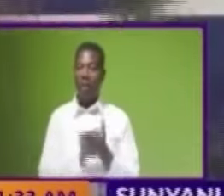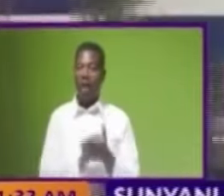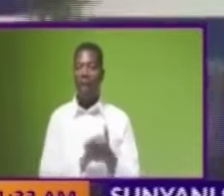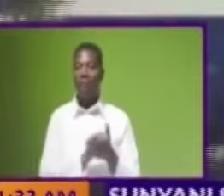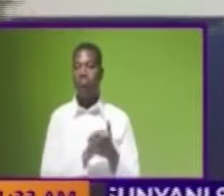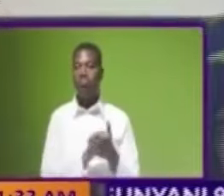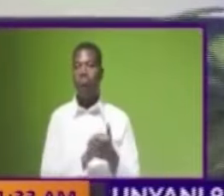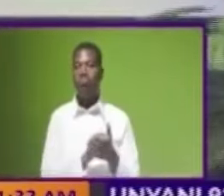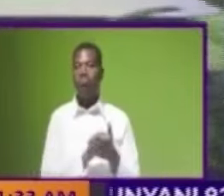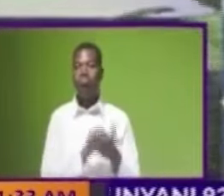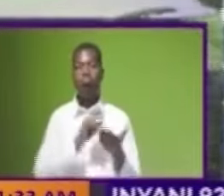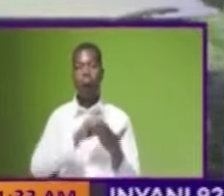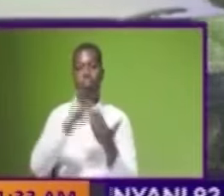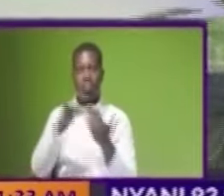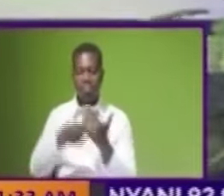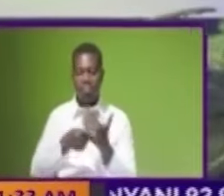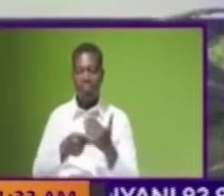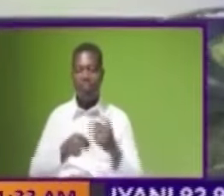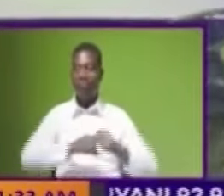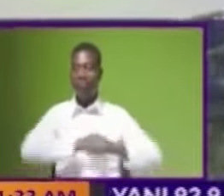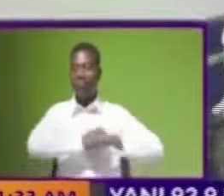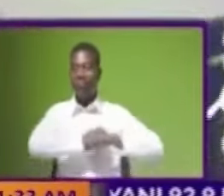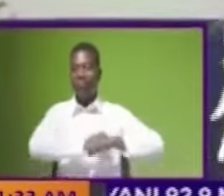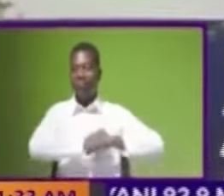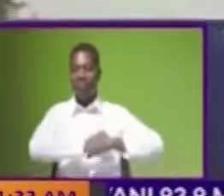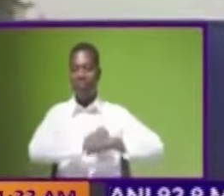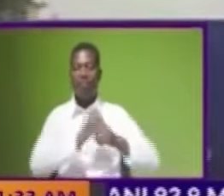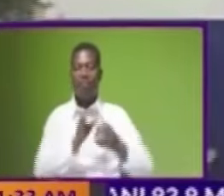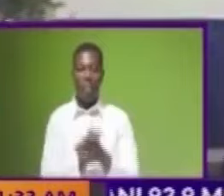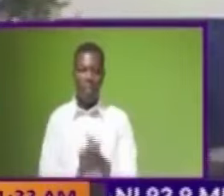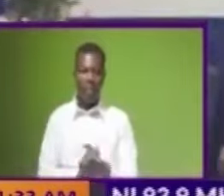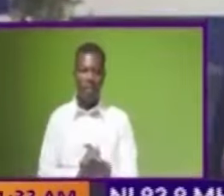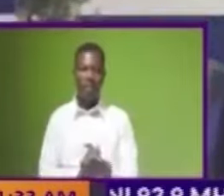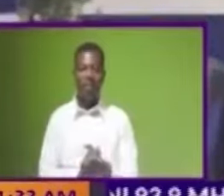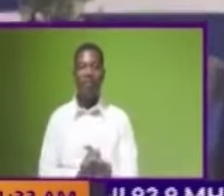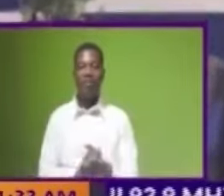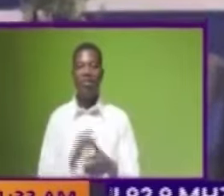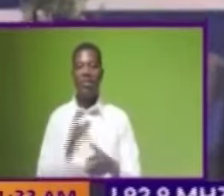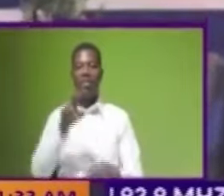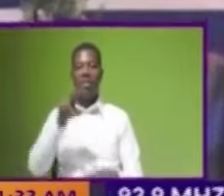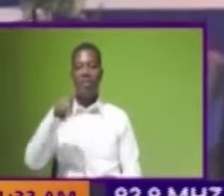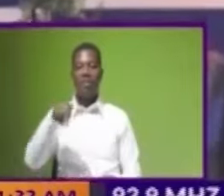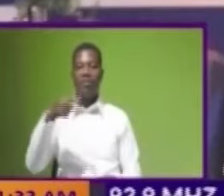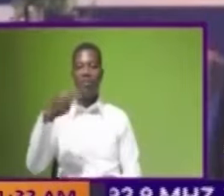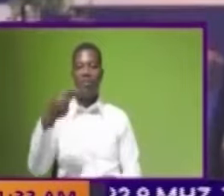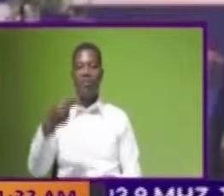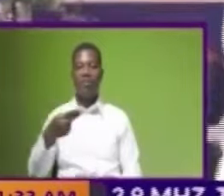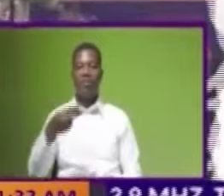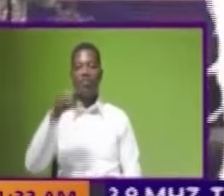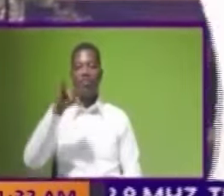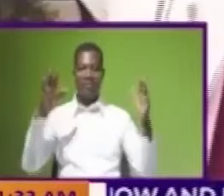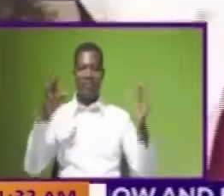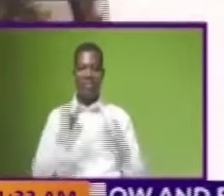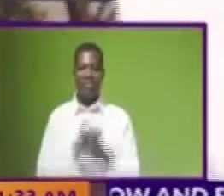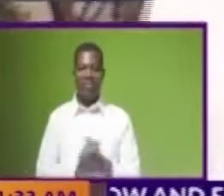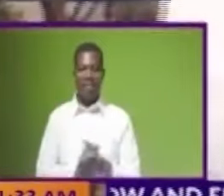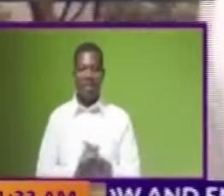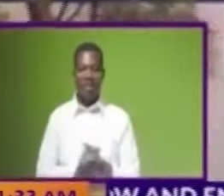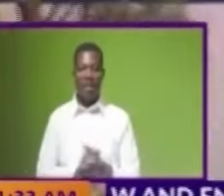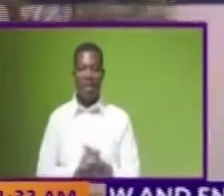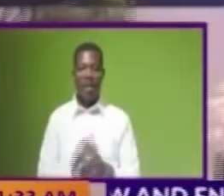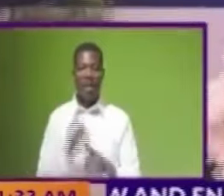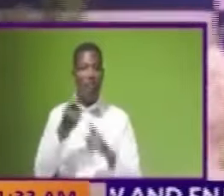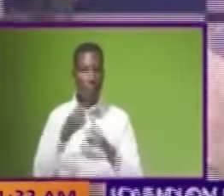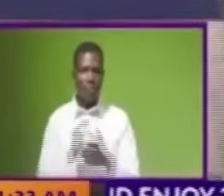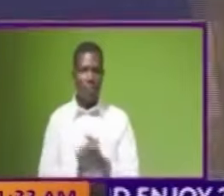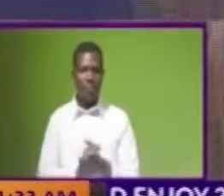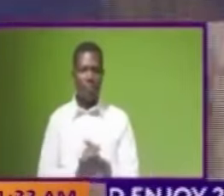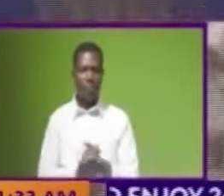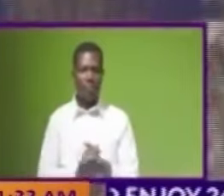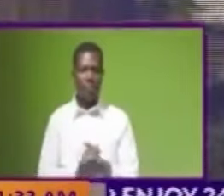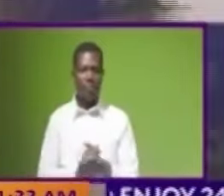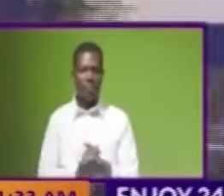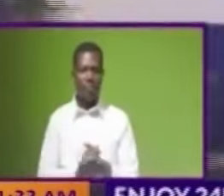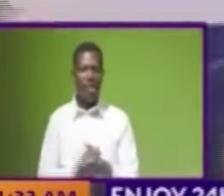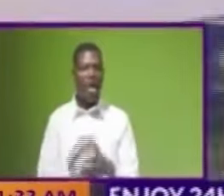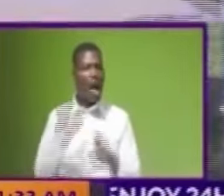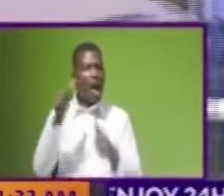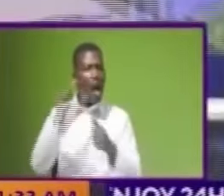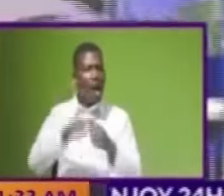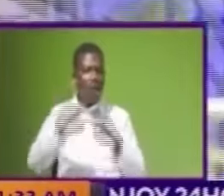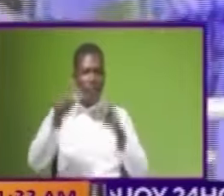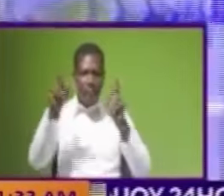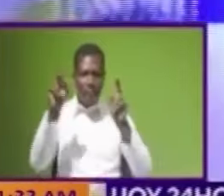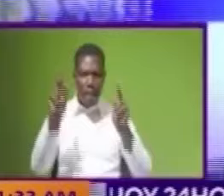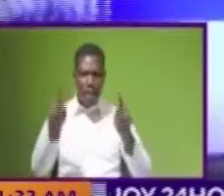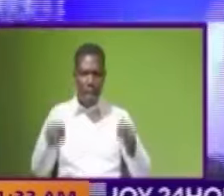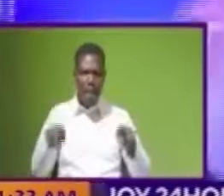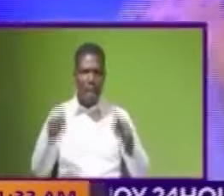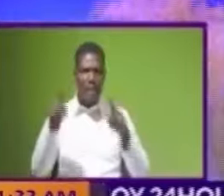voice of god wa me see ubenya phone call wa bembuo ne obi abeka style bia bia chirew but me see una onim